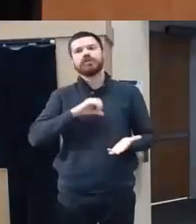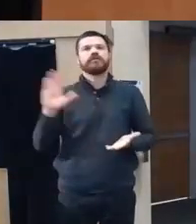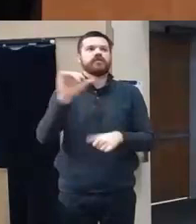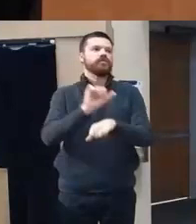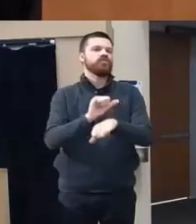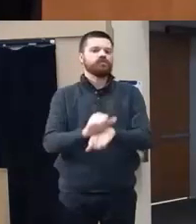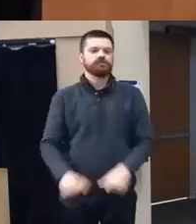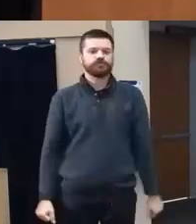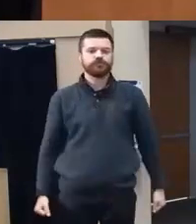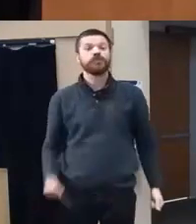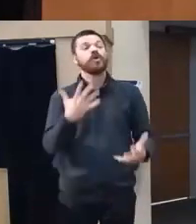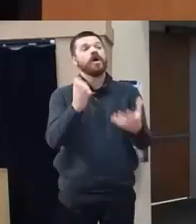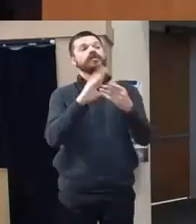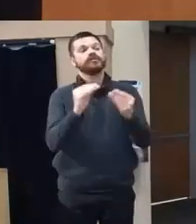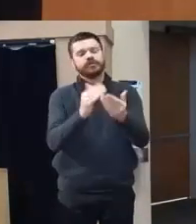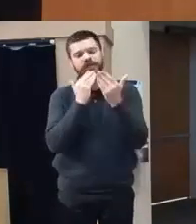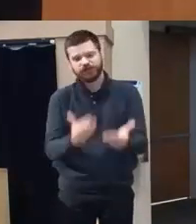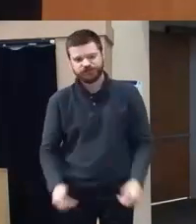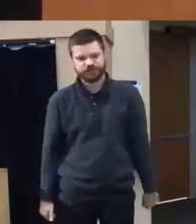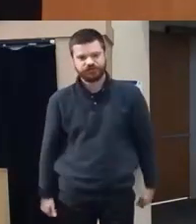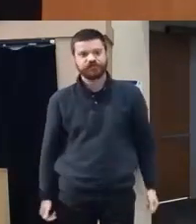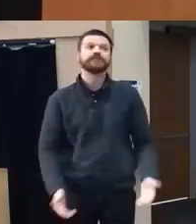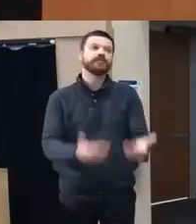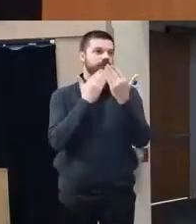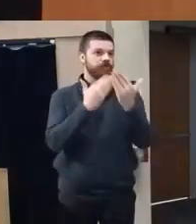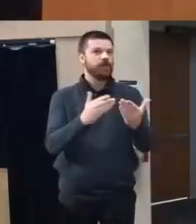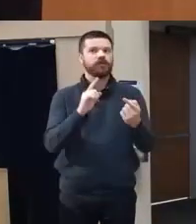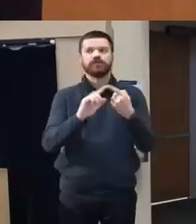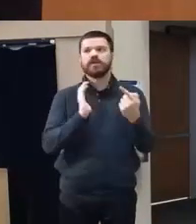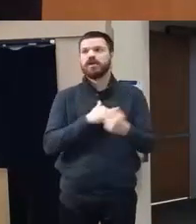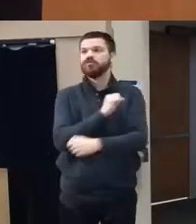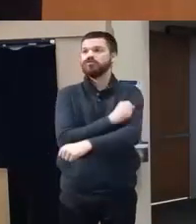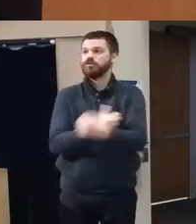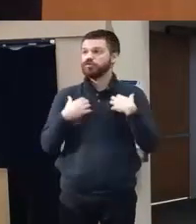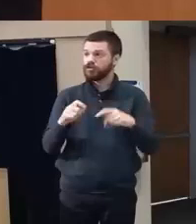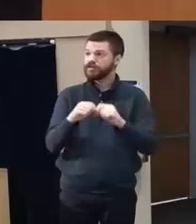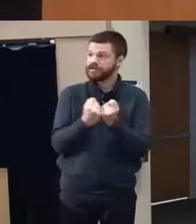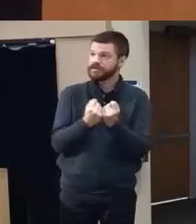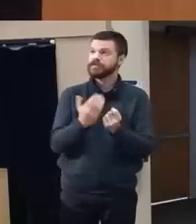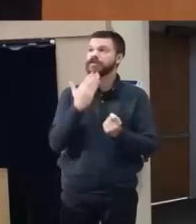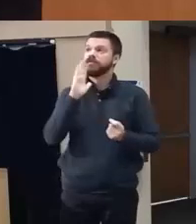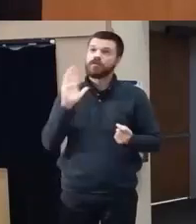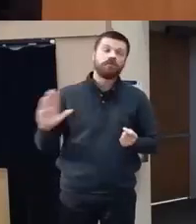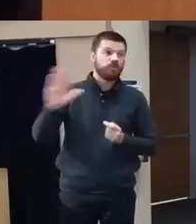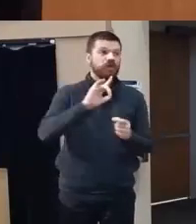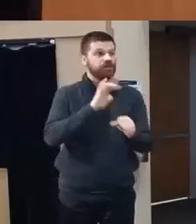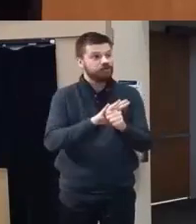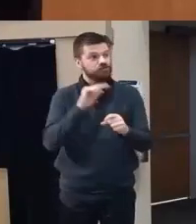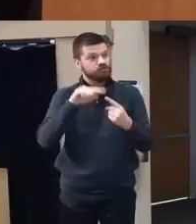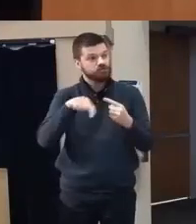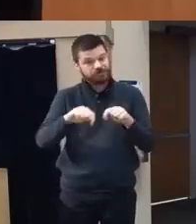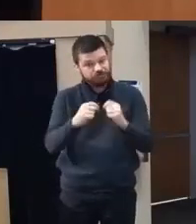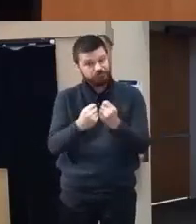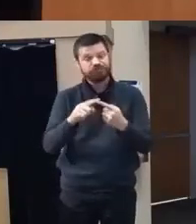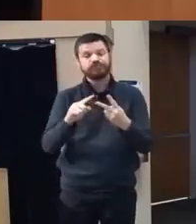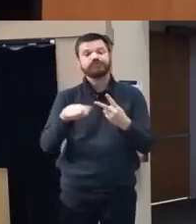And so I just want to say thank you to our Strong Recovery team. Thank you for your dedication to this patient population.